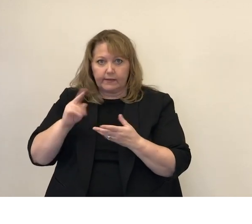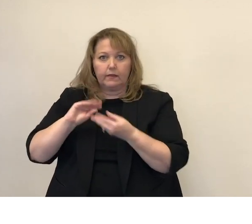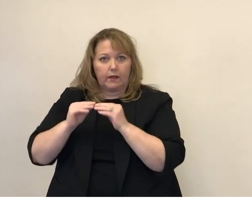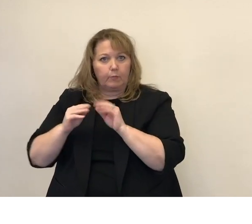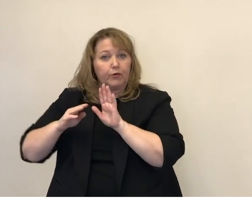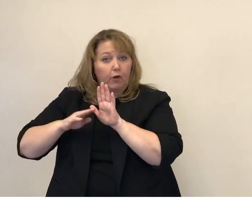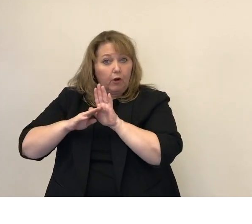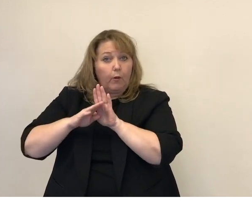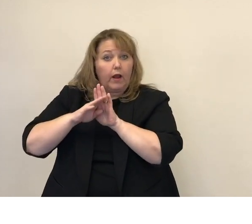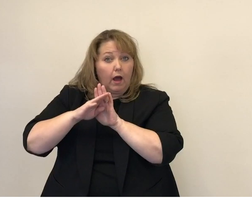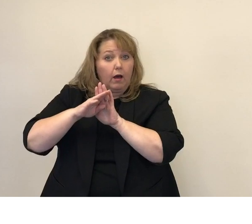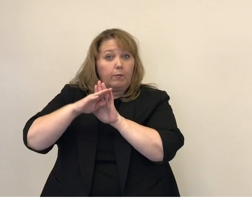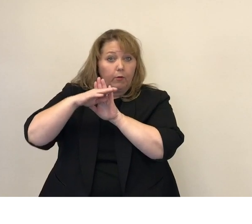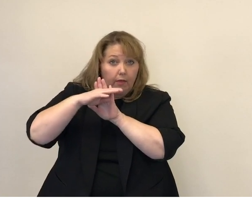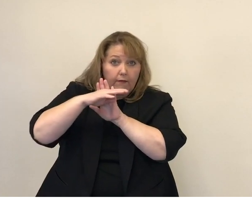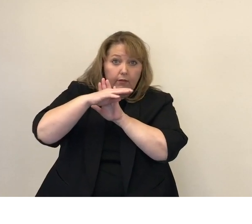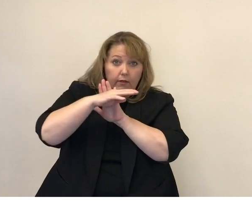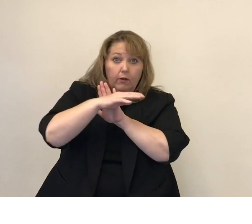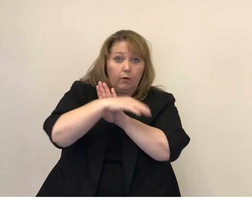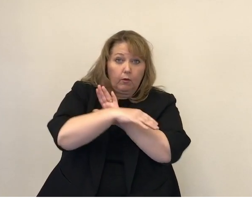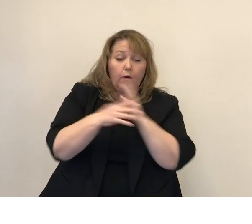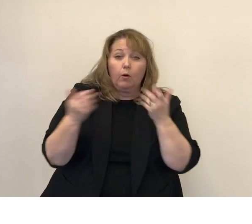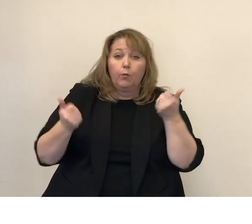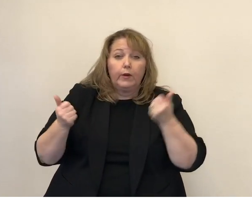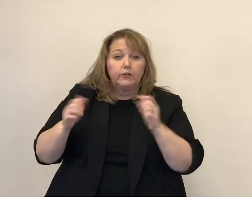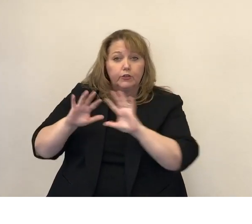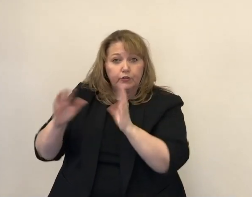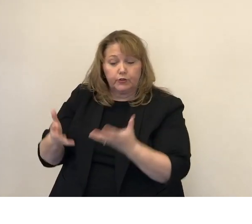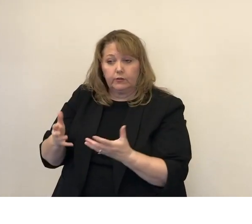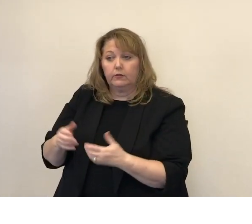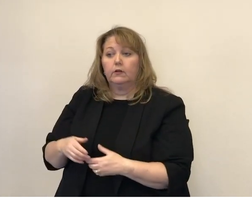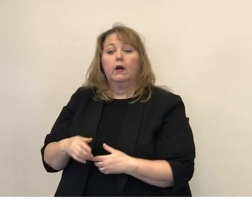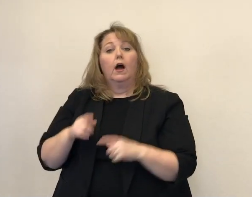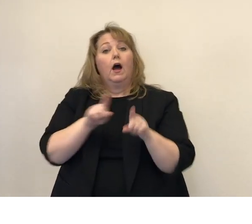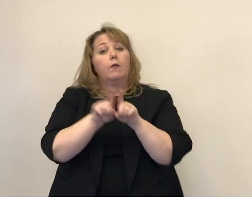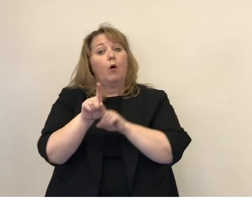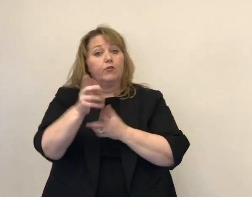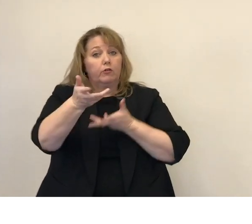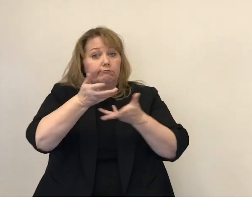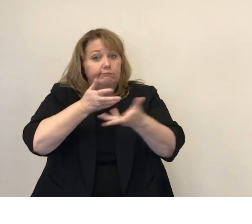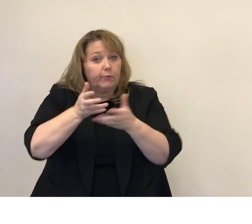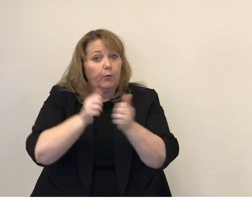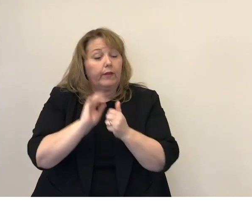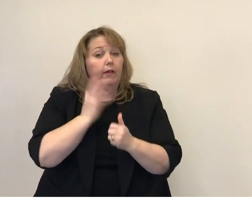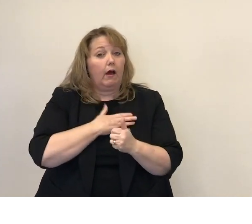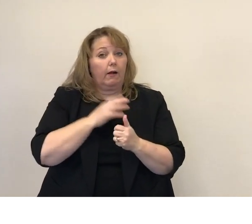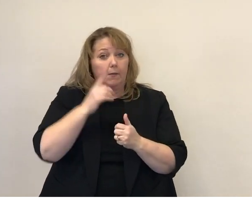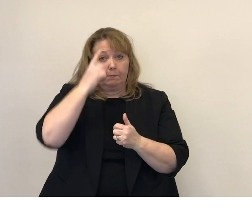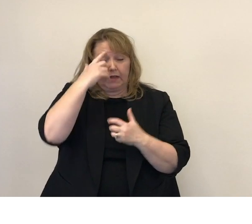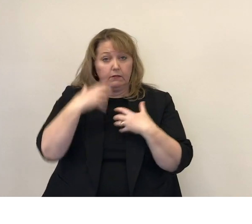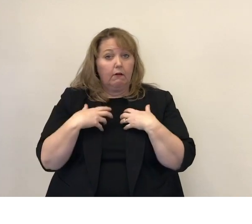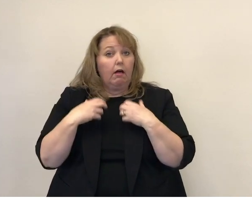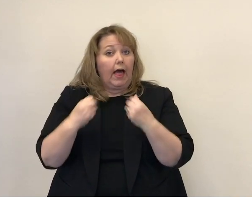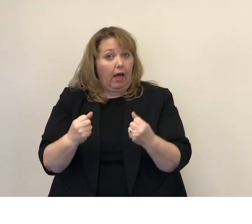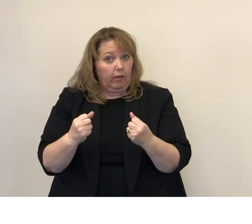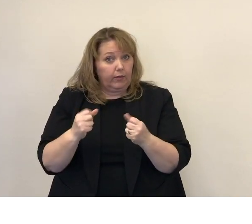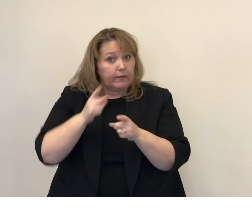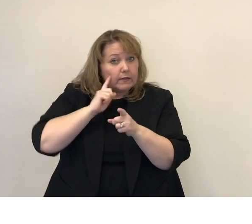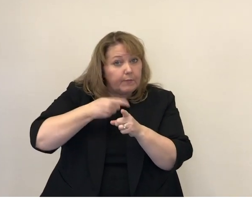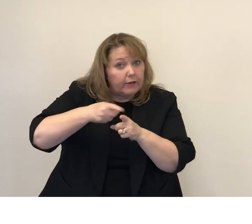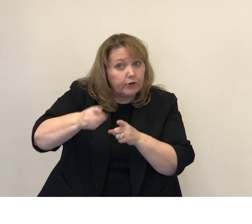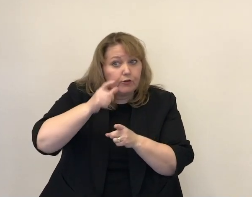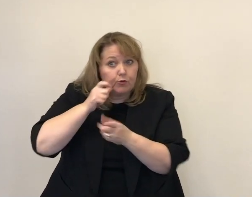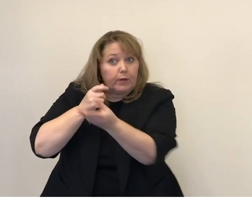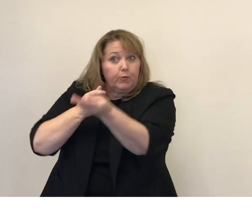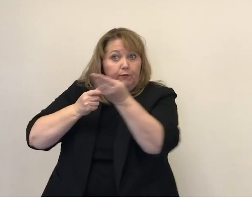I'm dealing with our mental health professionals as it relates to people that can provide me with